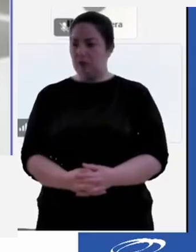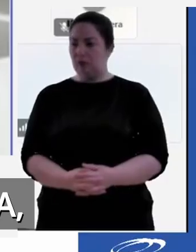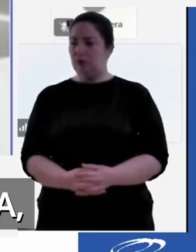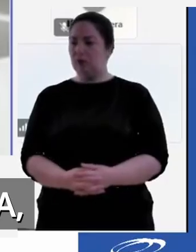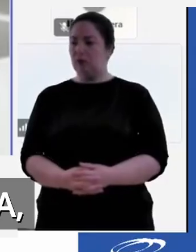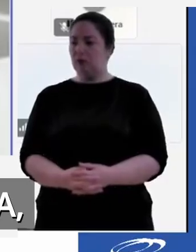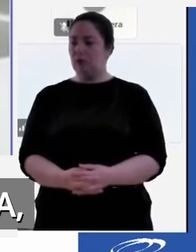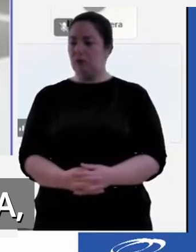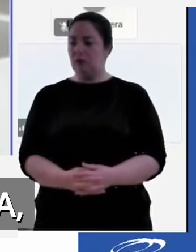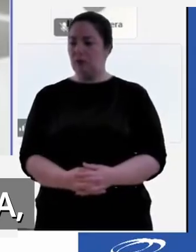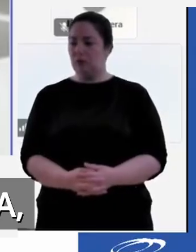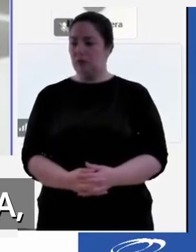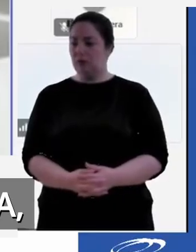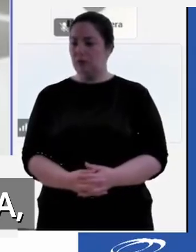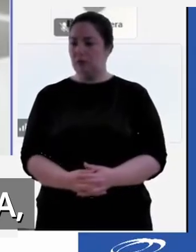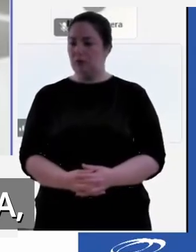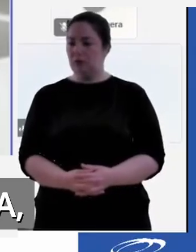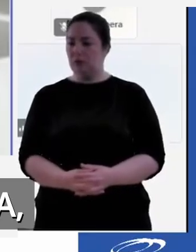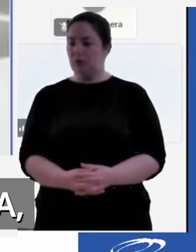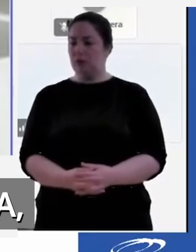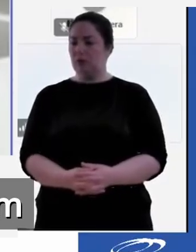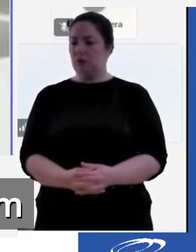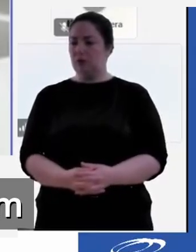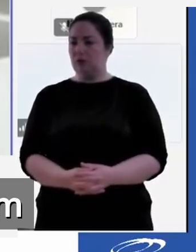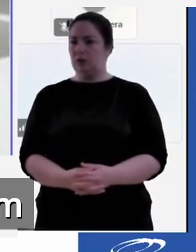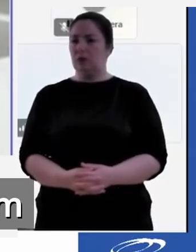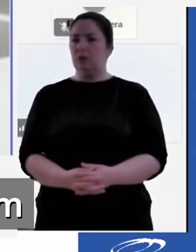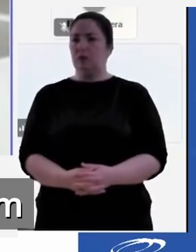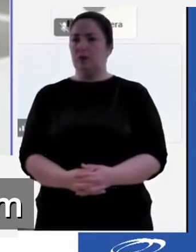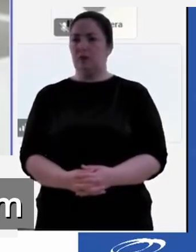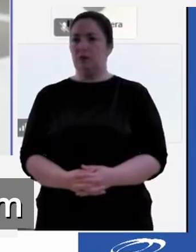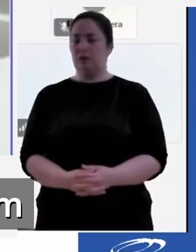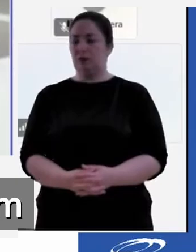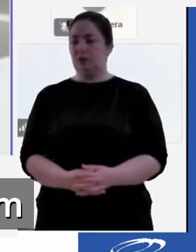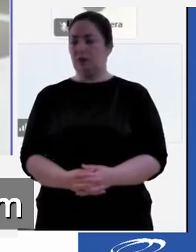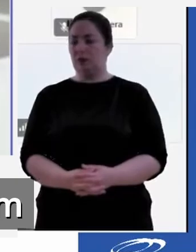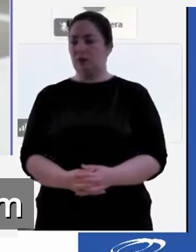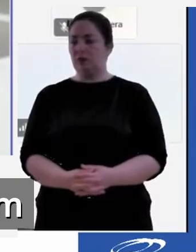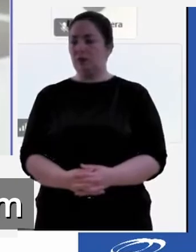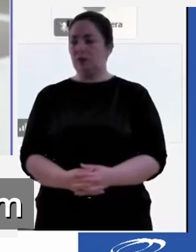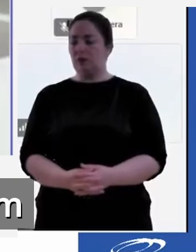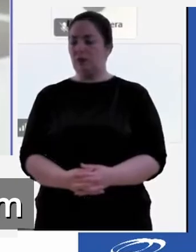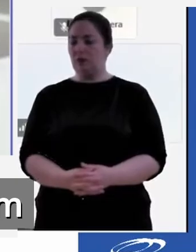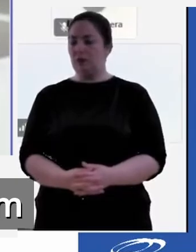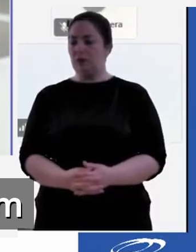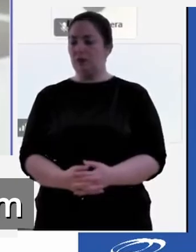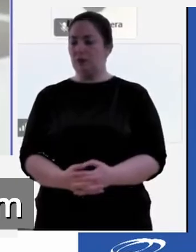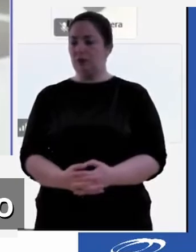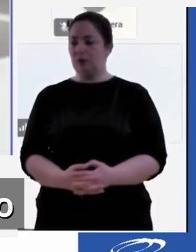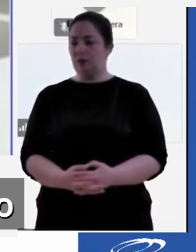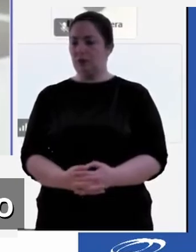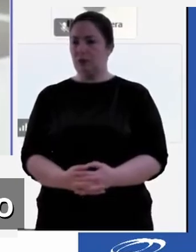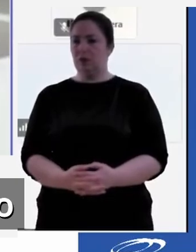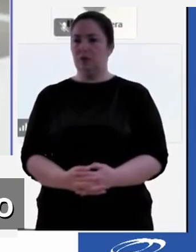you look back on the IDSA diagnostic guidelines, which are very old now, these said that